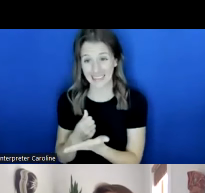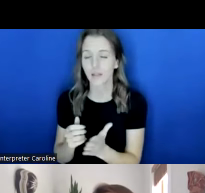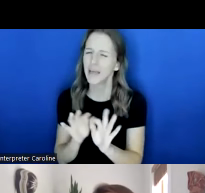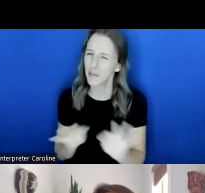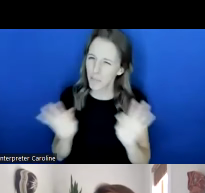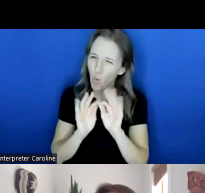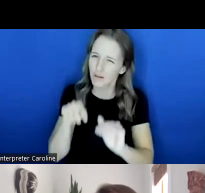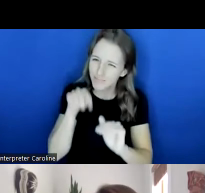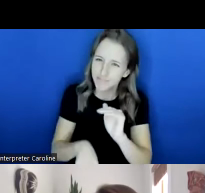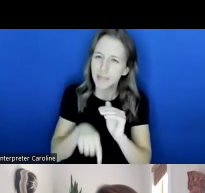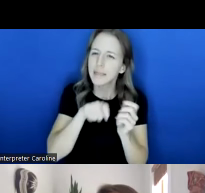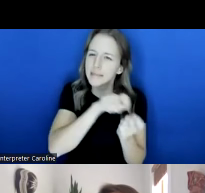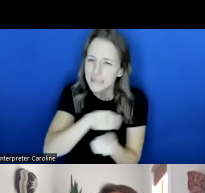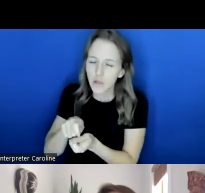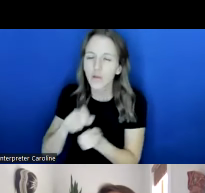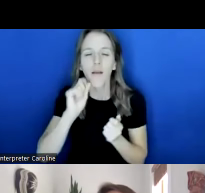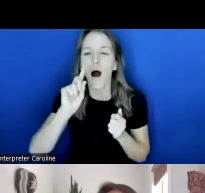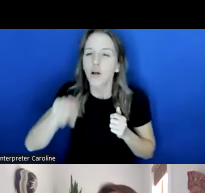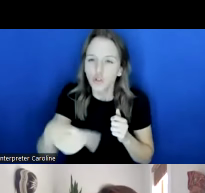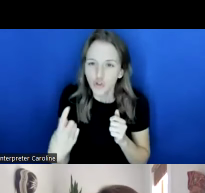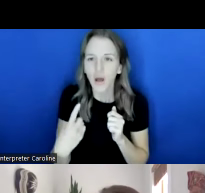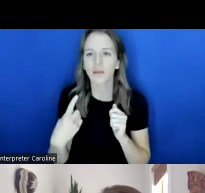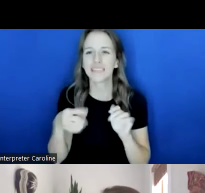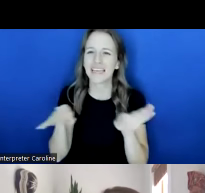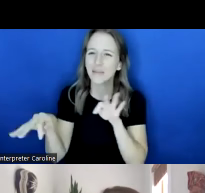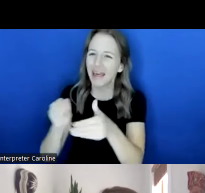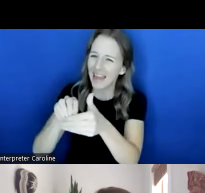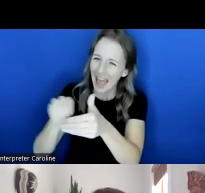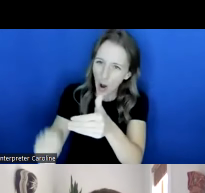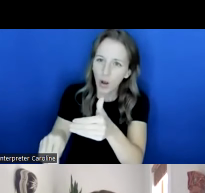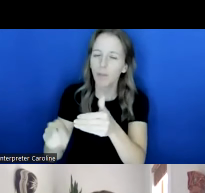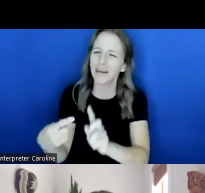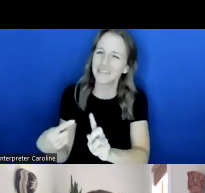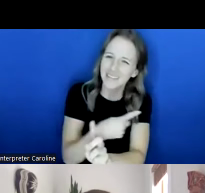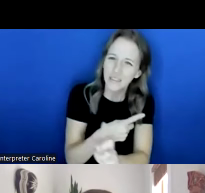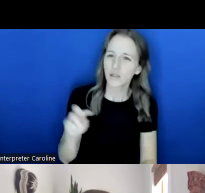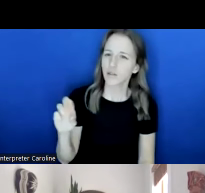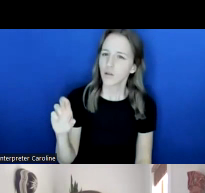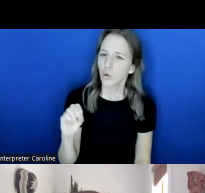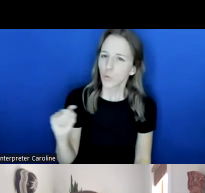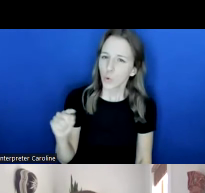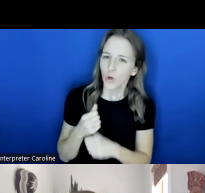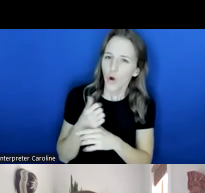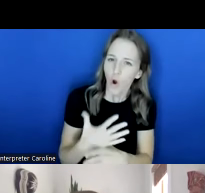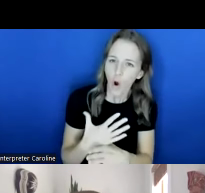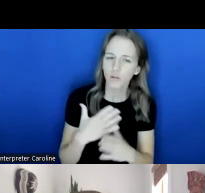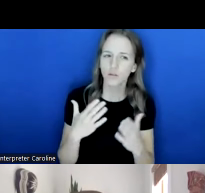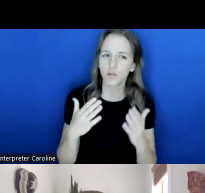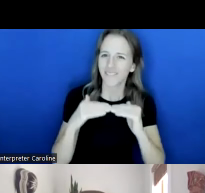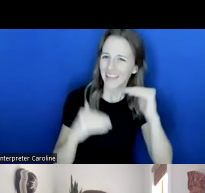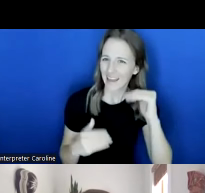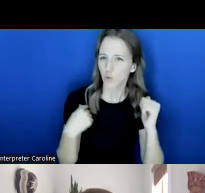us about outcomes, but actually like root causes of the inequities that we were seeing. So for